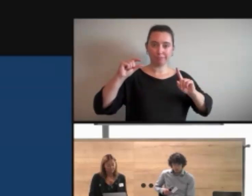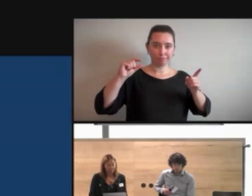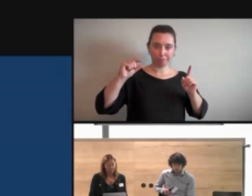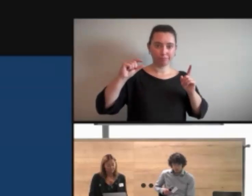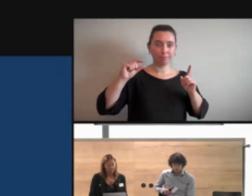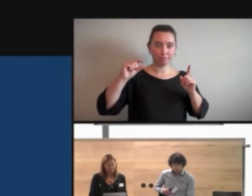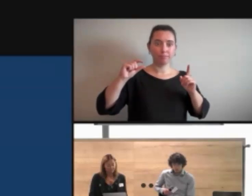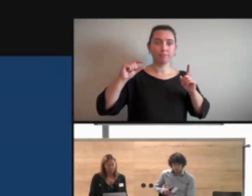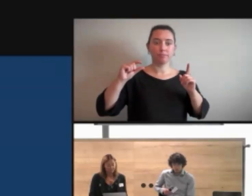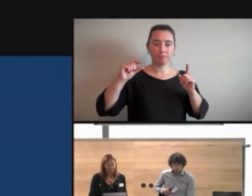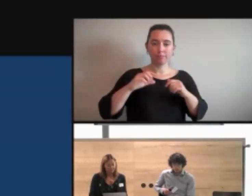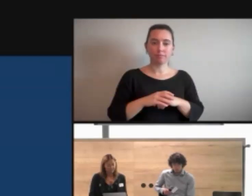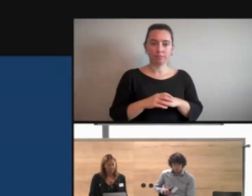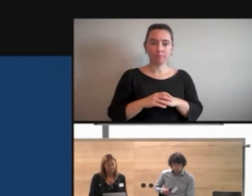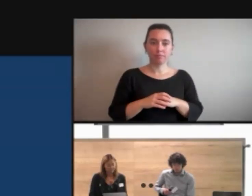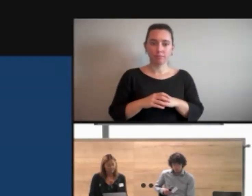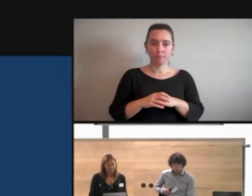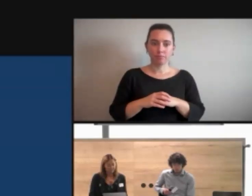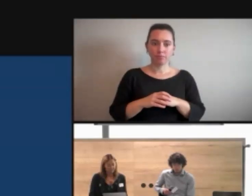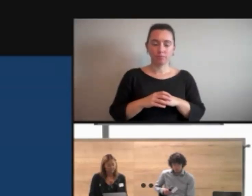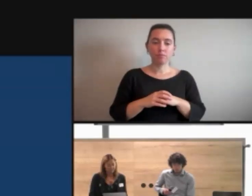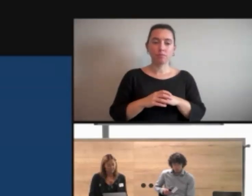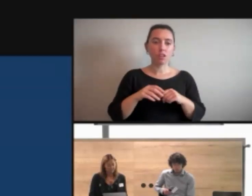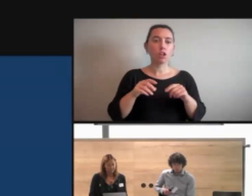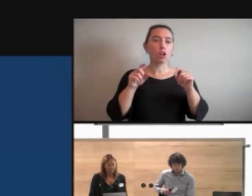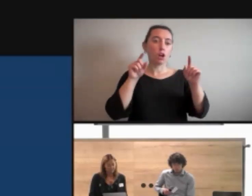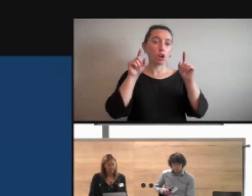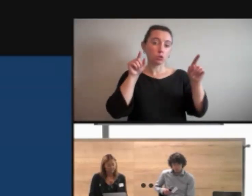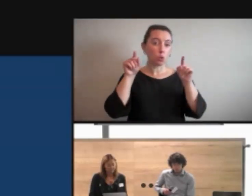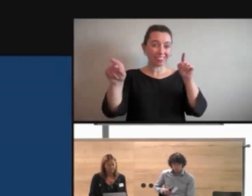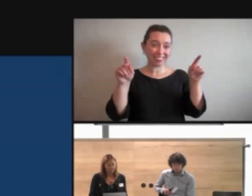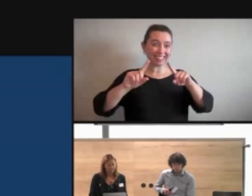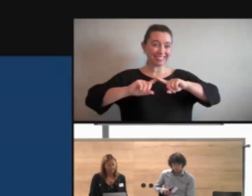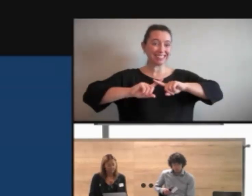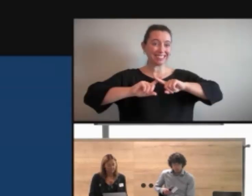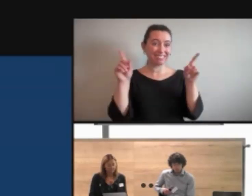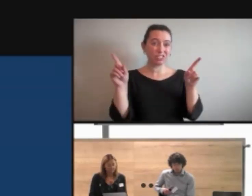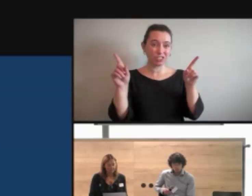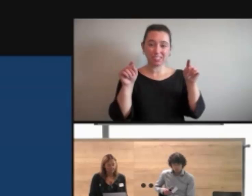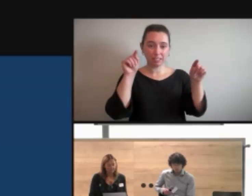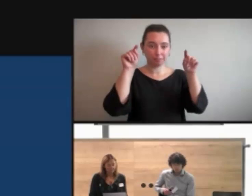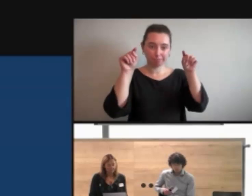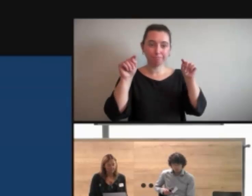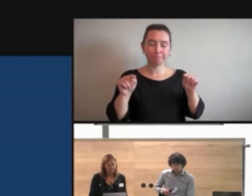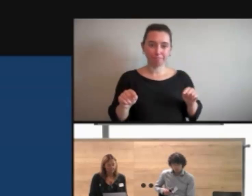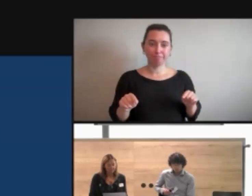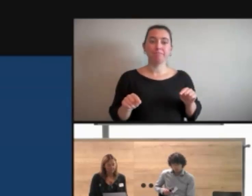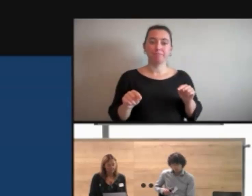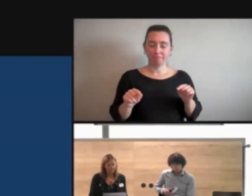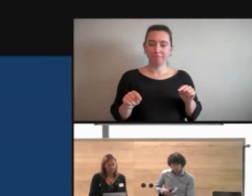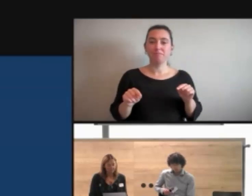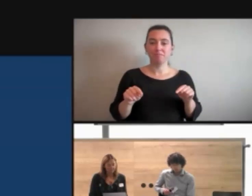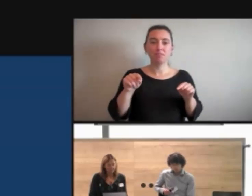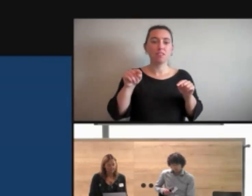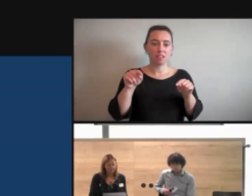won't. And it's these differences, these nuances that need to be understood before we can effectively interpret accessibility